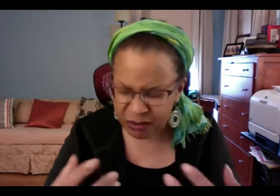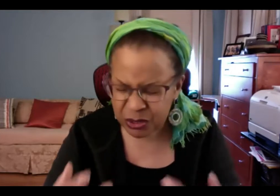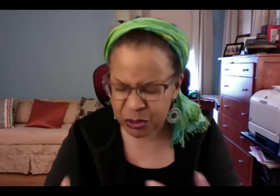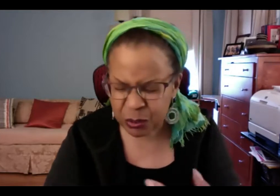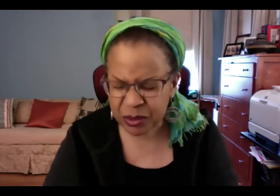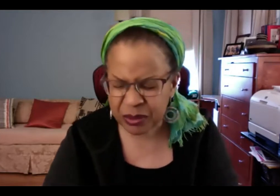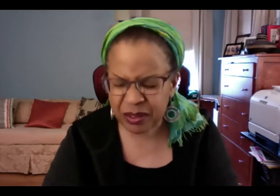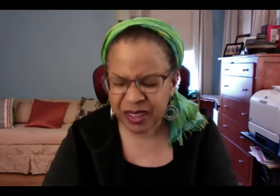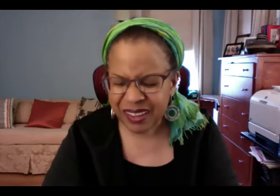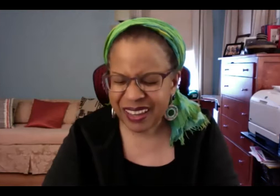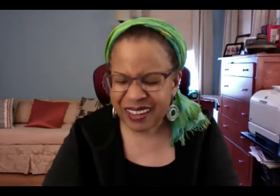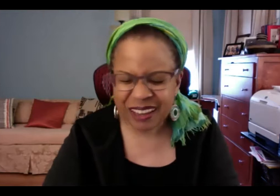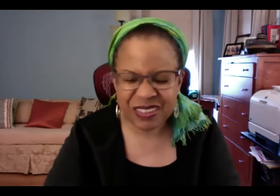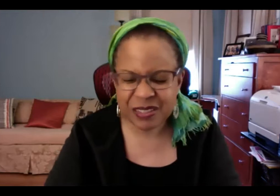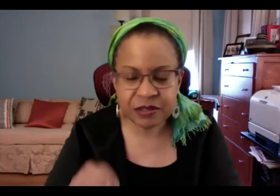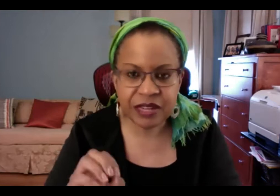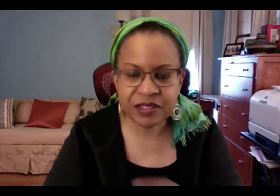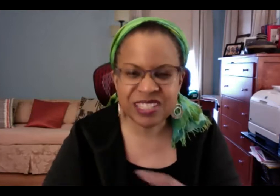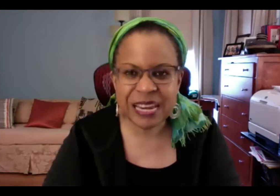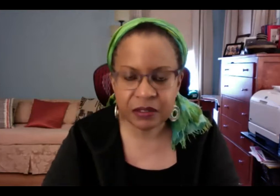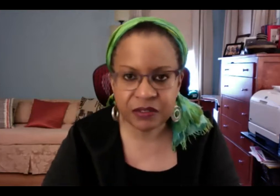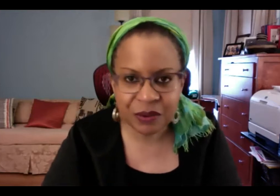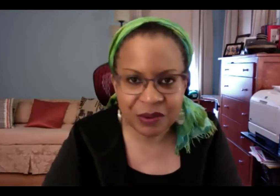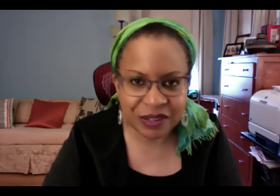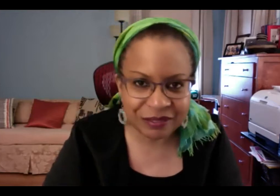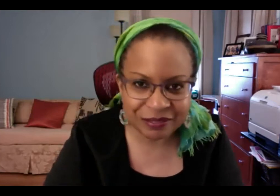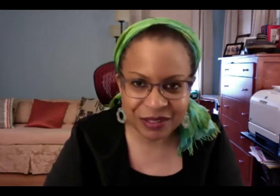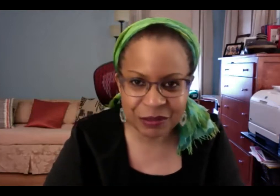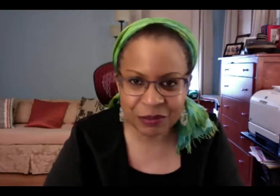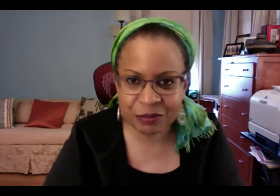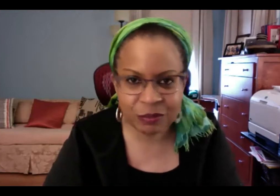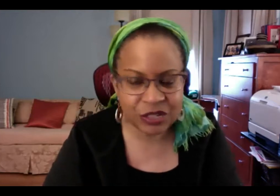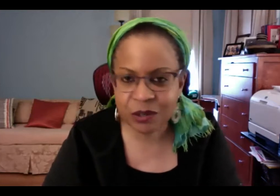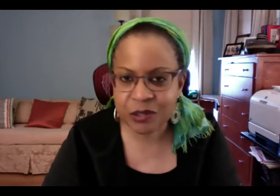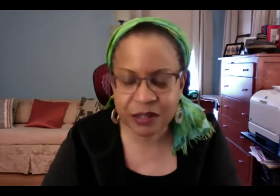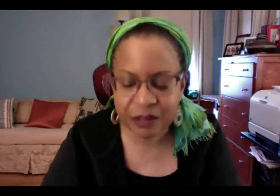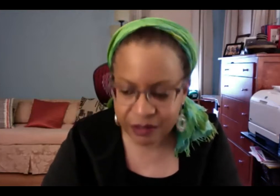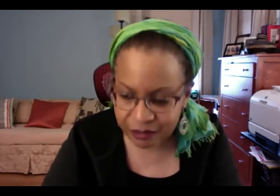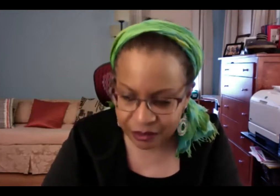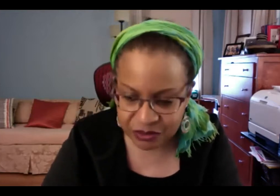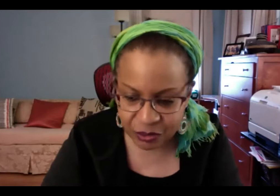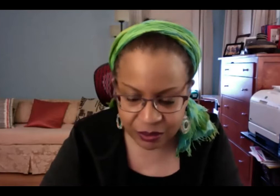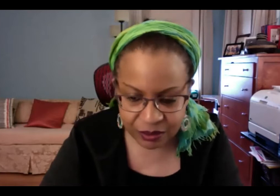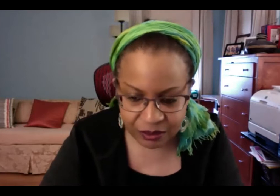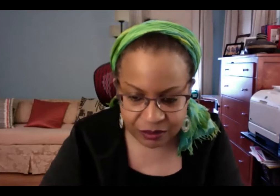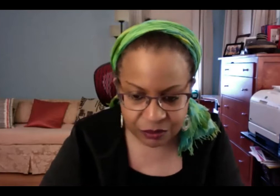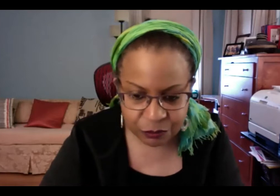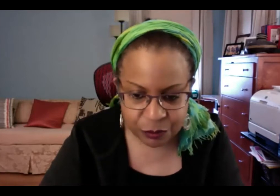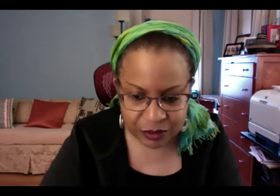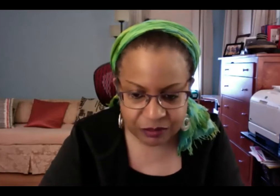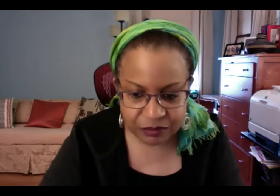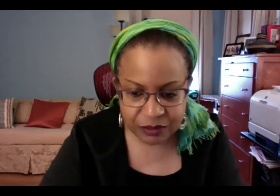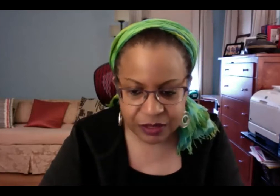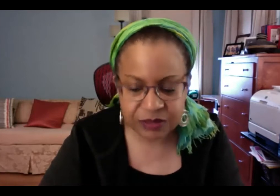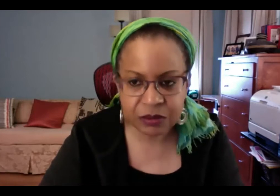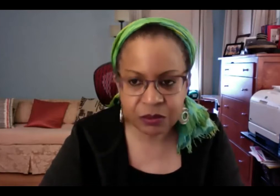of a visual learner, and this dense text on materials that I hand out. So, for